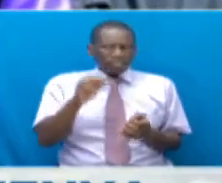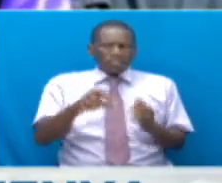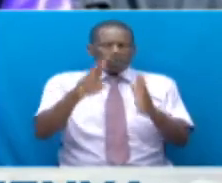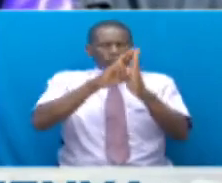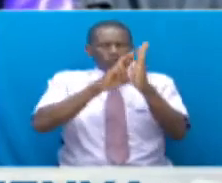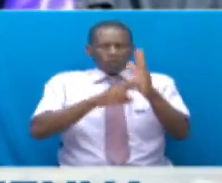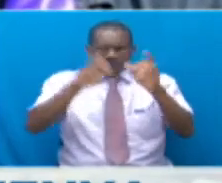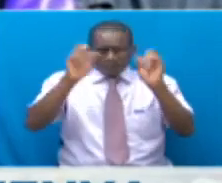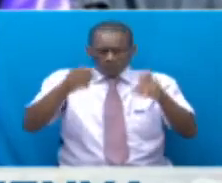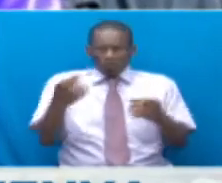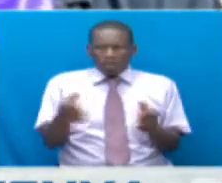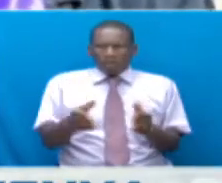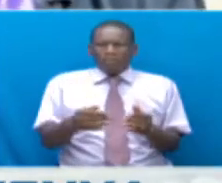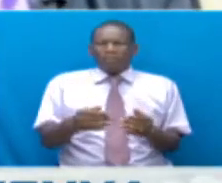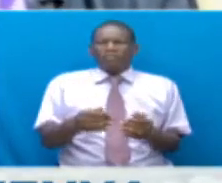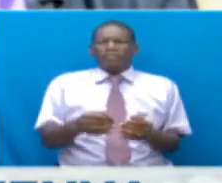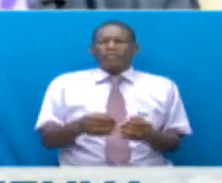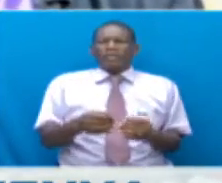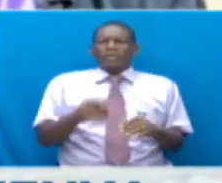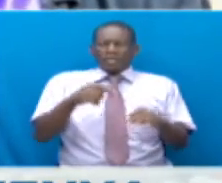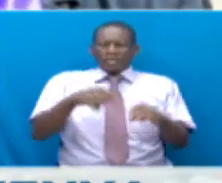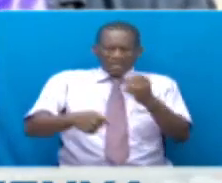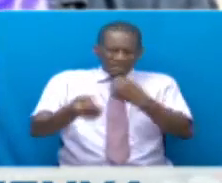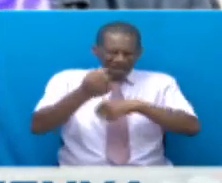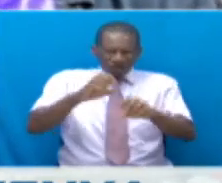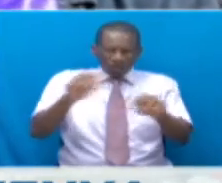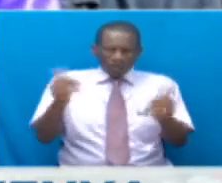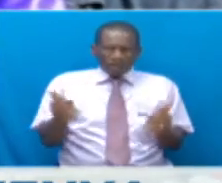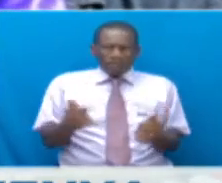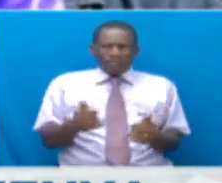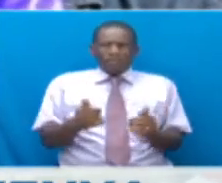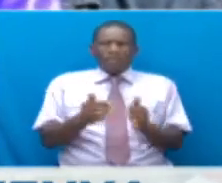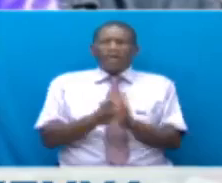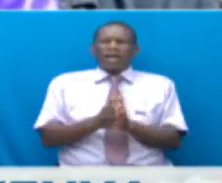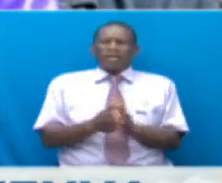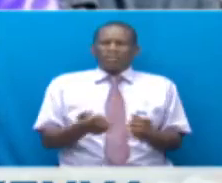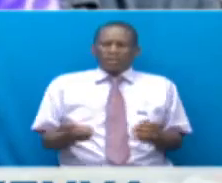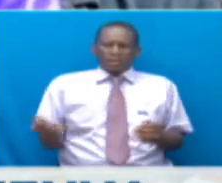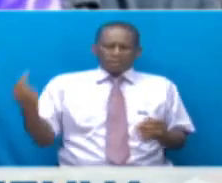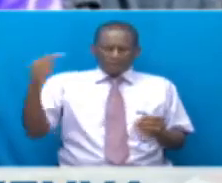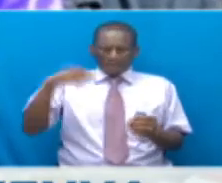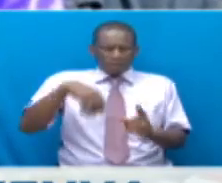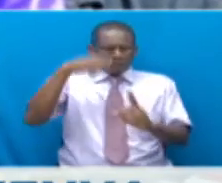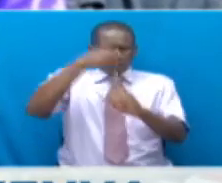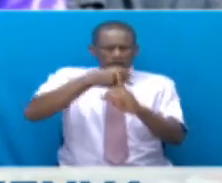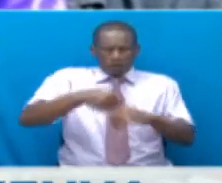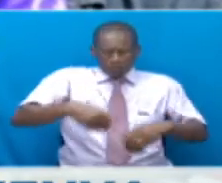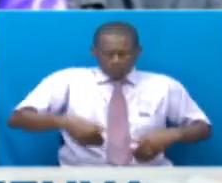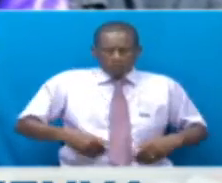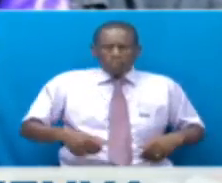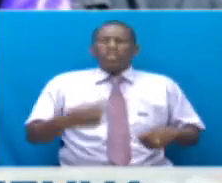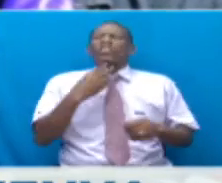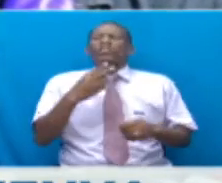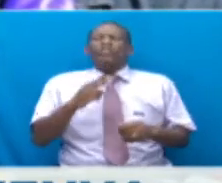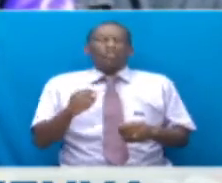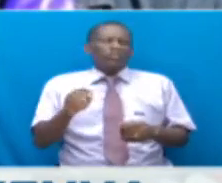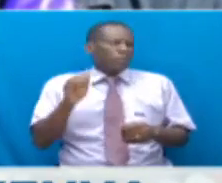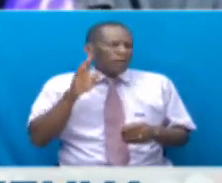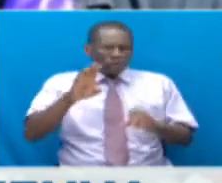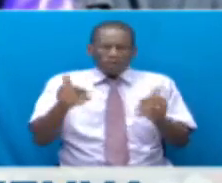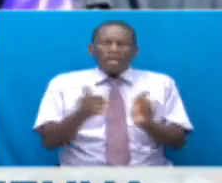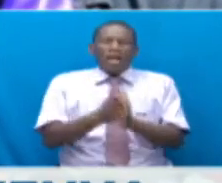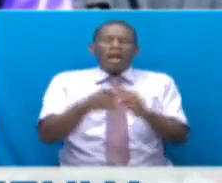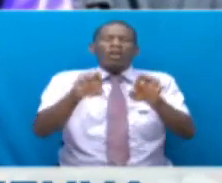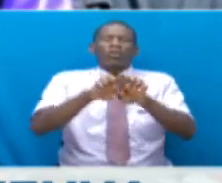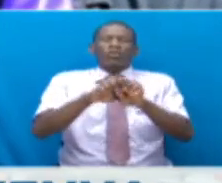the two-thirds gender rule met in action and in word. I am coming to push in for the youth, the voice to be heard. And I also